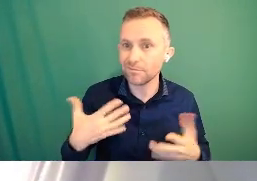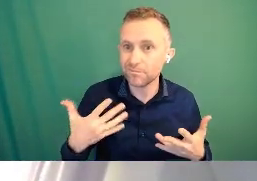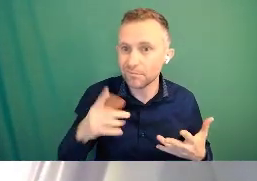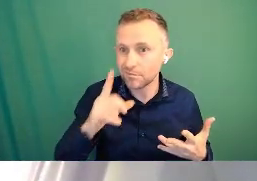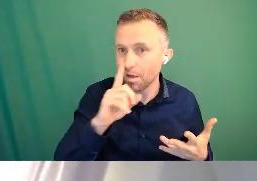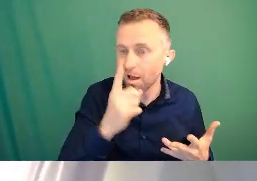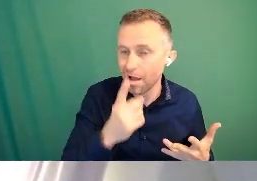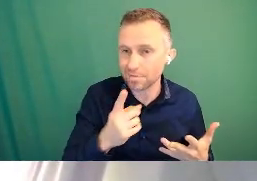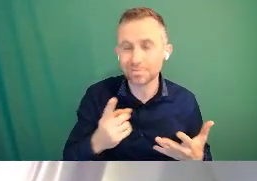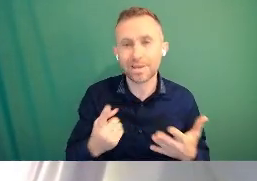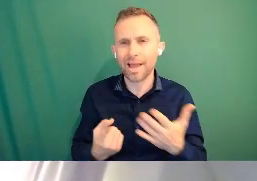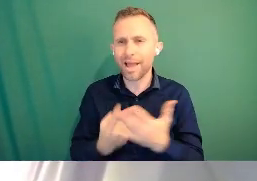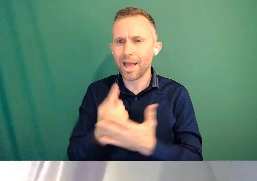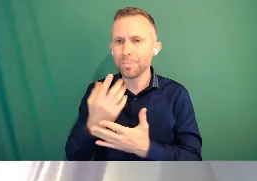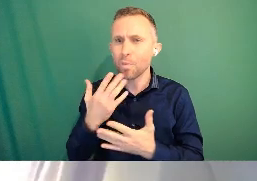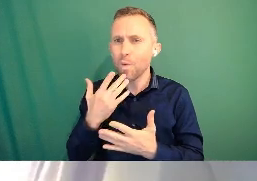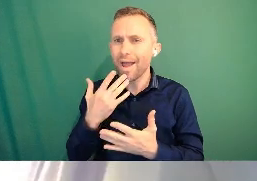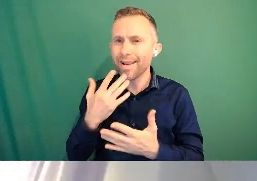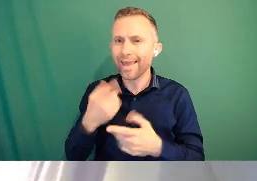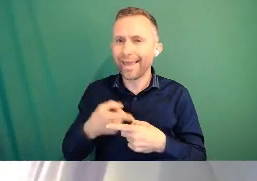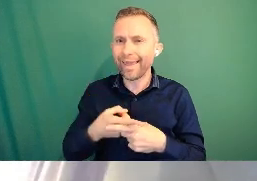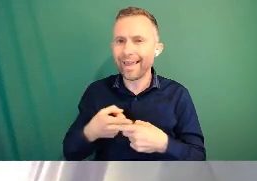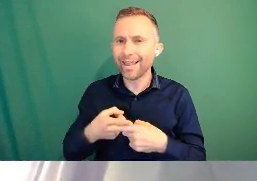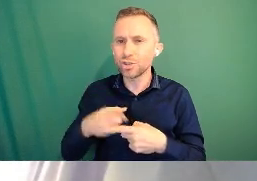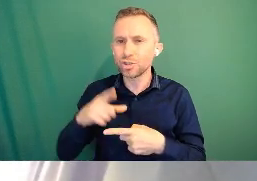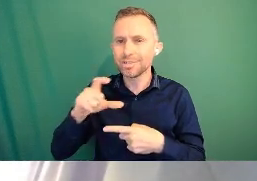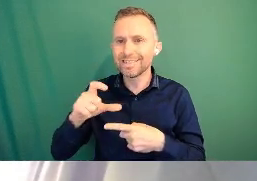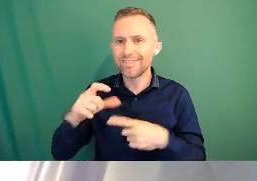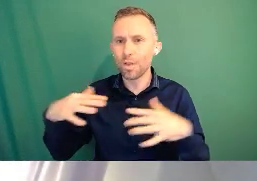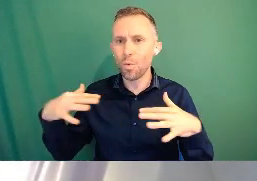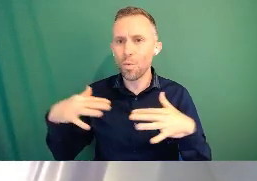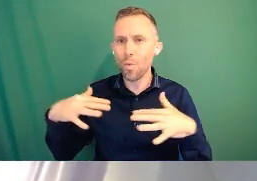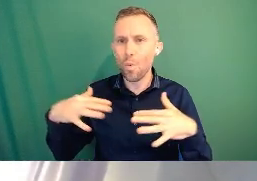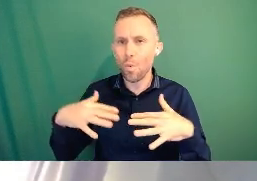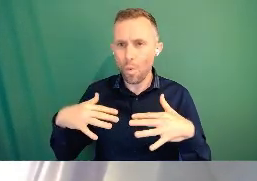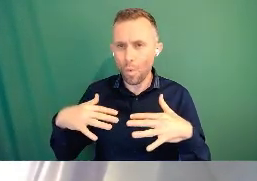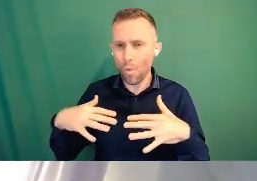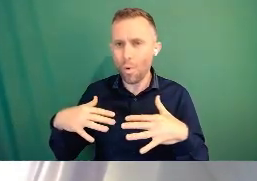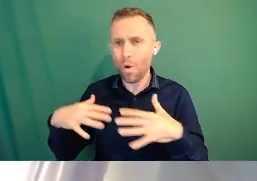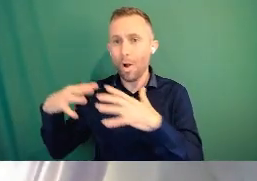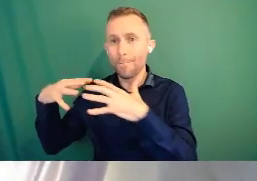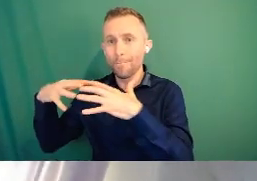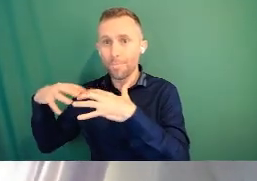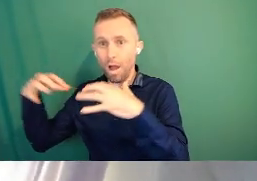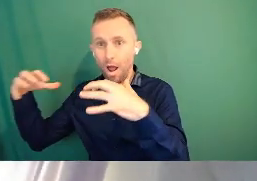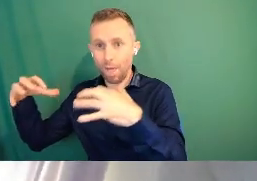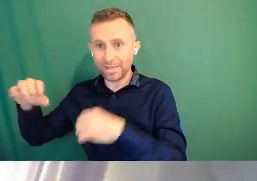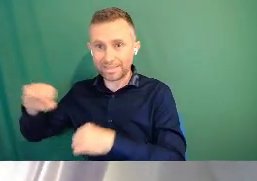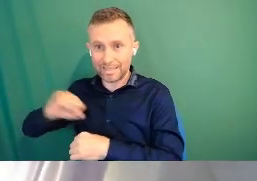mostly during the English Civil War, where the parliamentarians were trying to